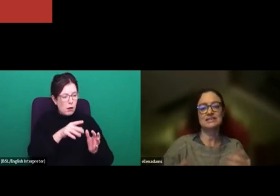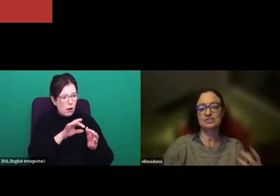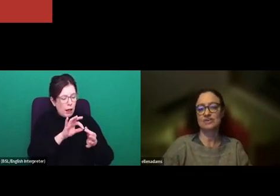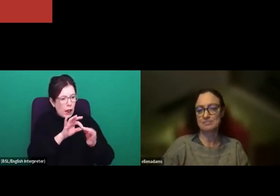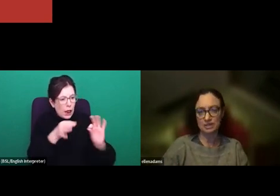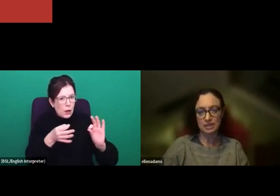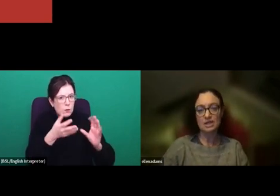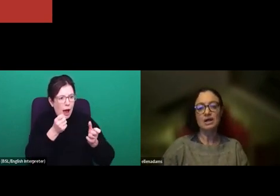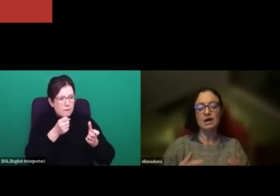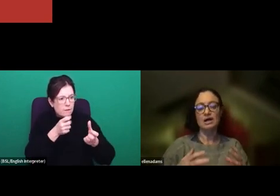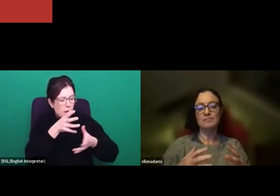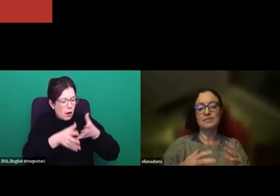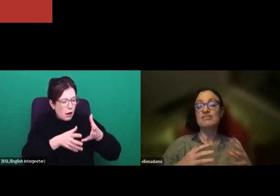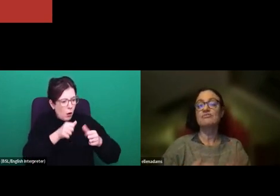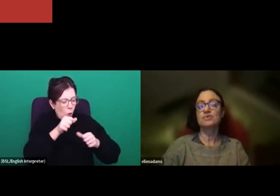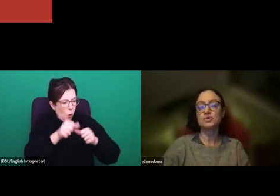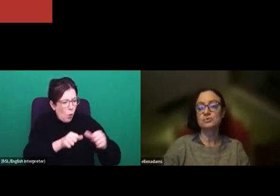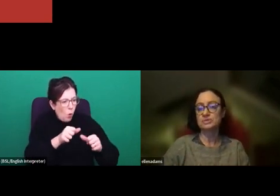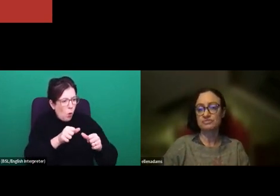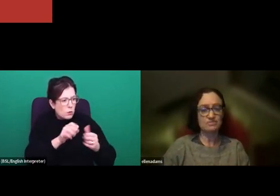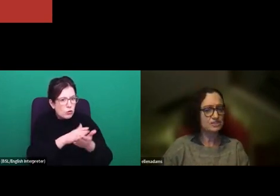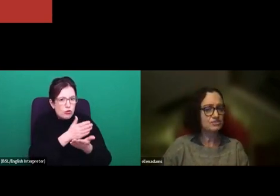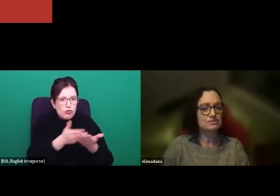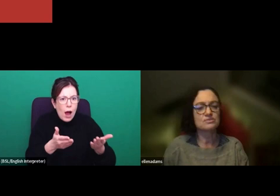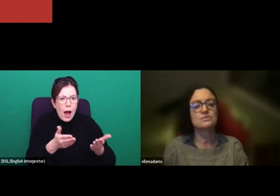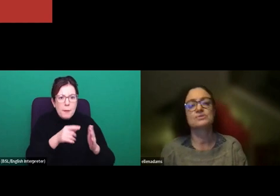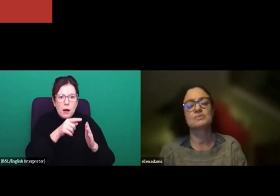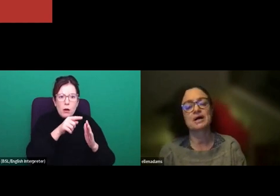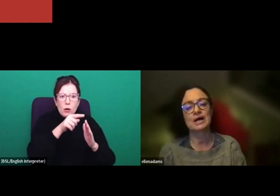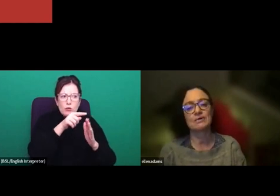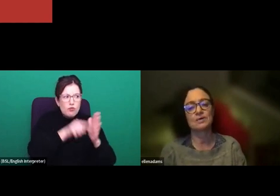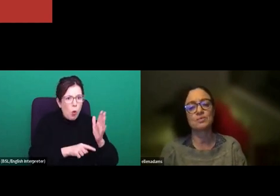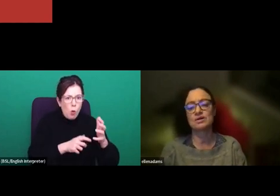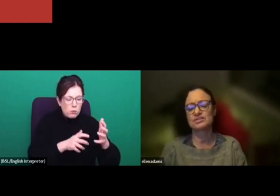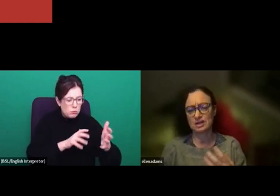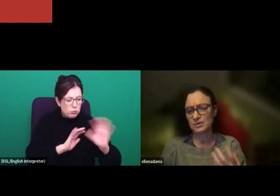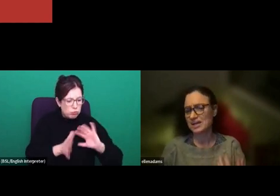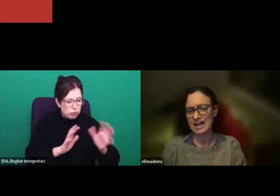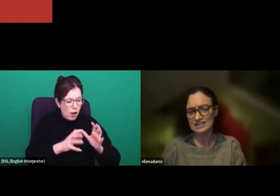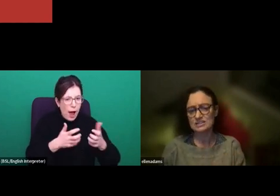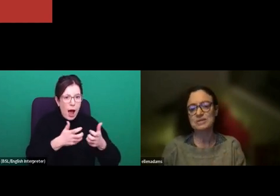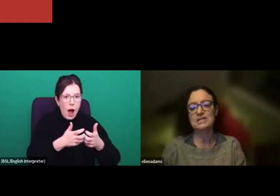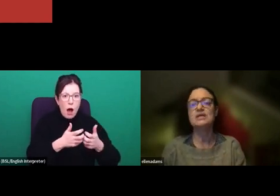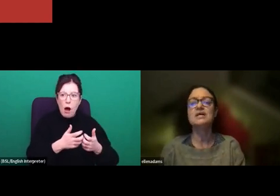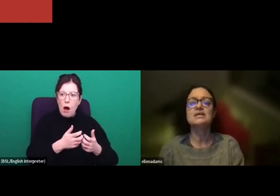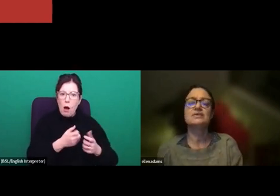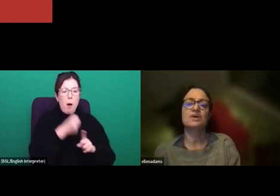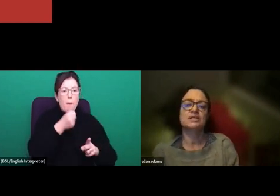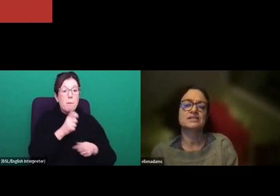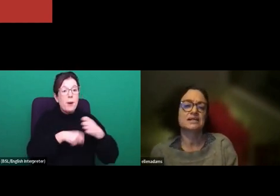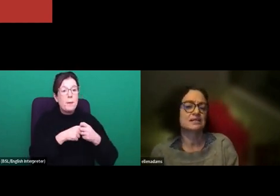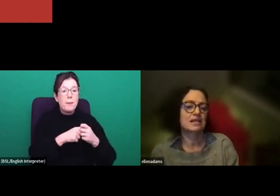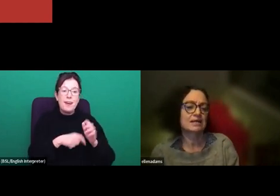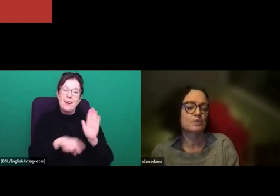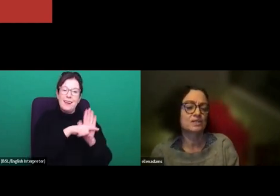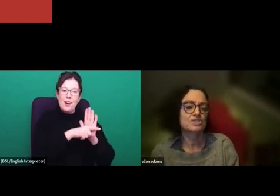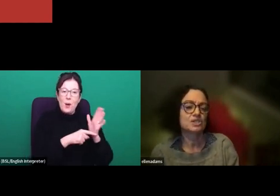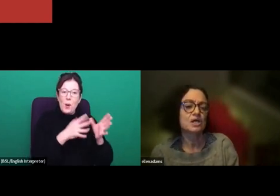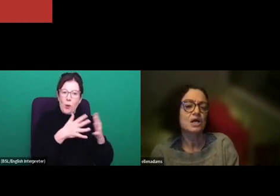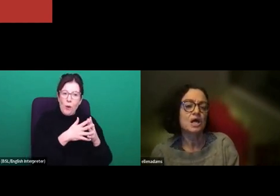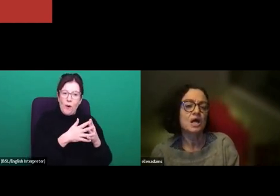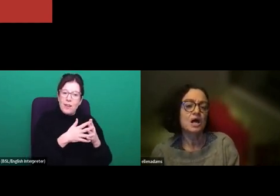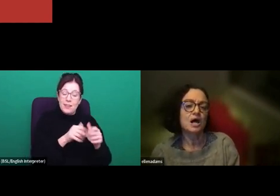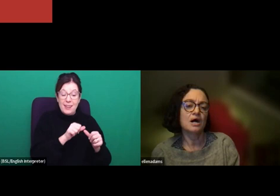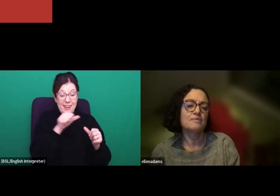was syntax, grammar, there are rules, very strict rules about how it works. So it has to be defined as a